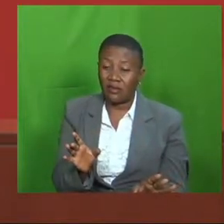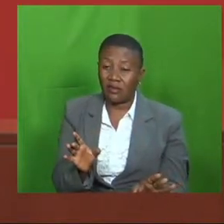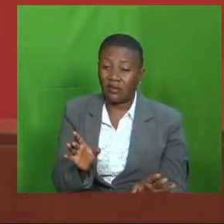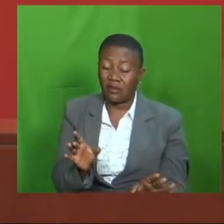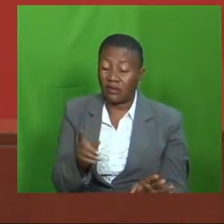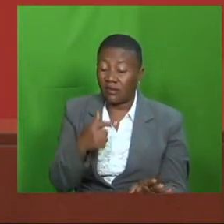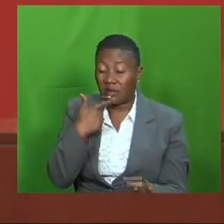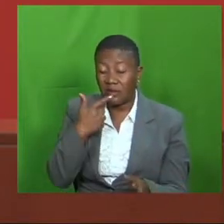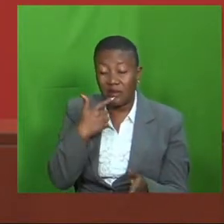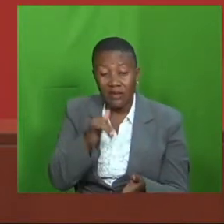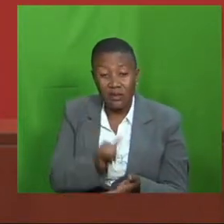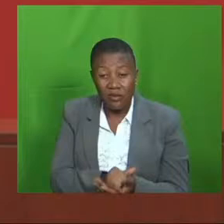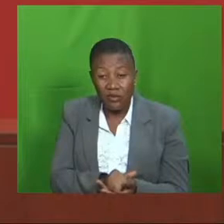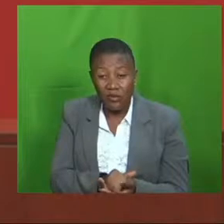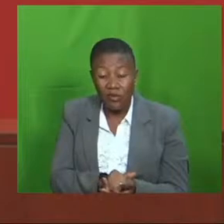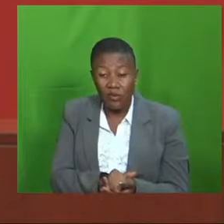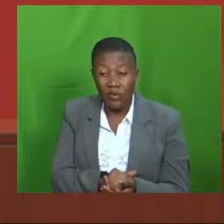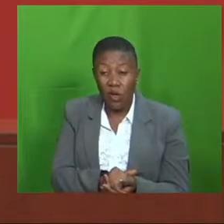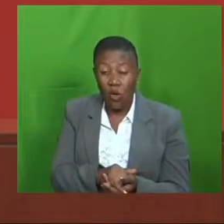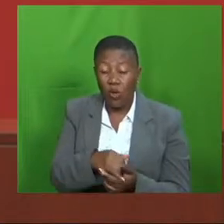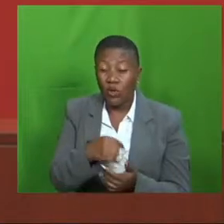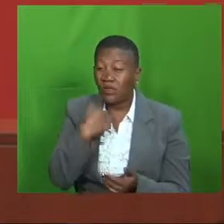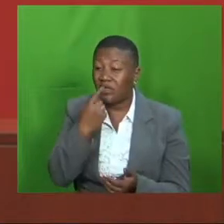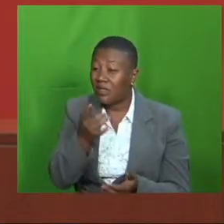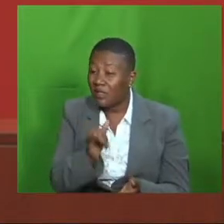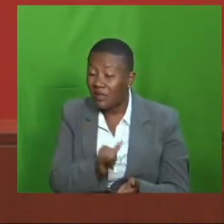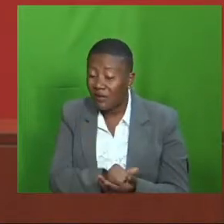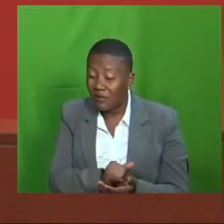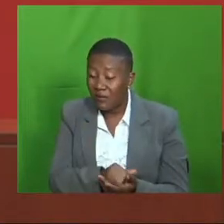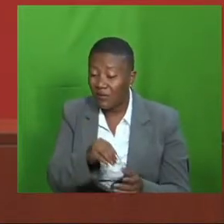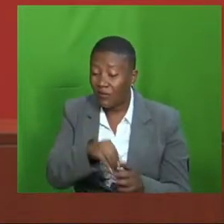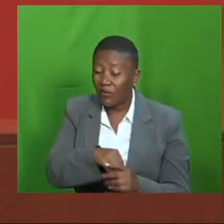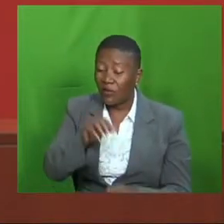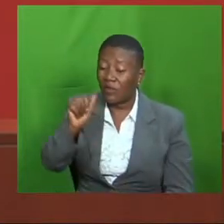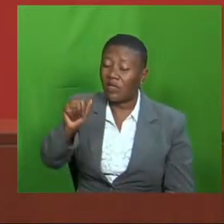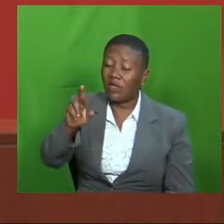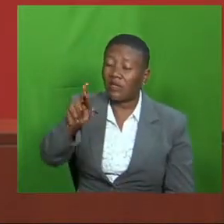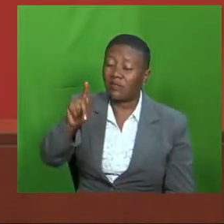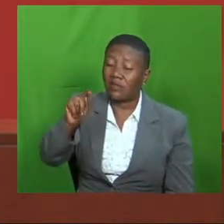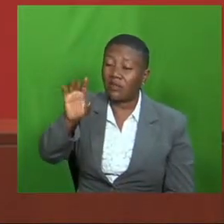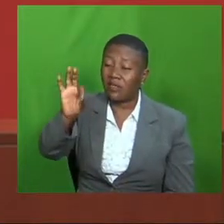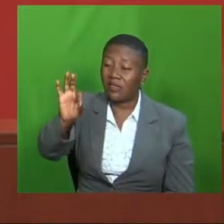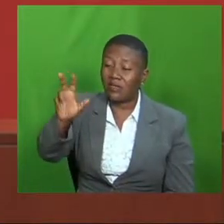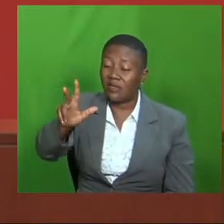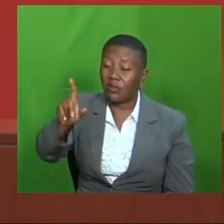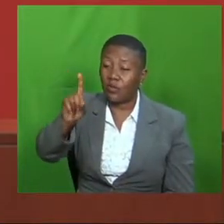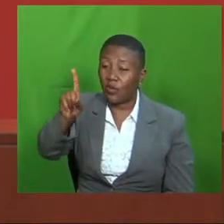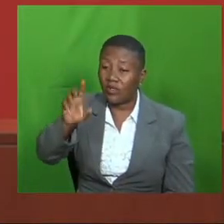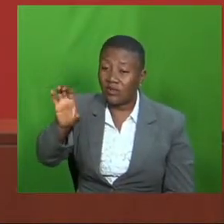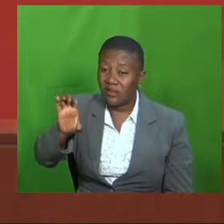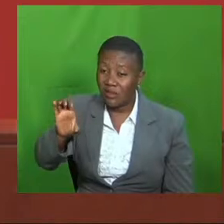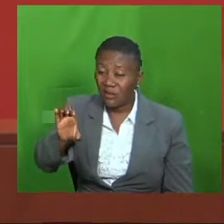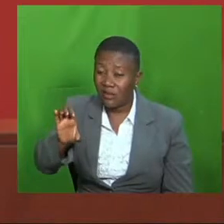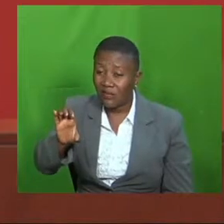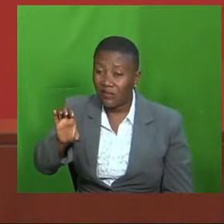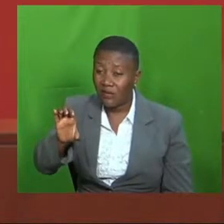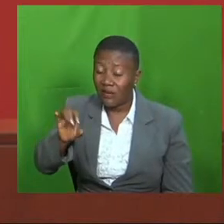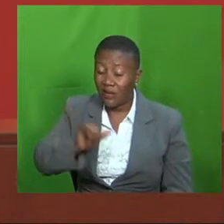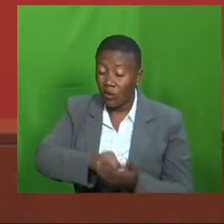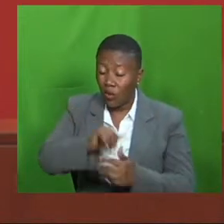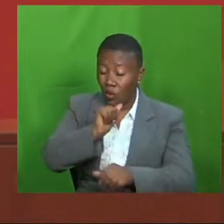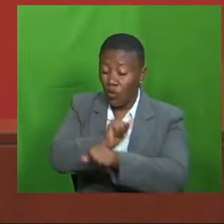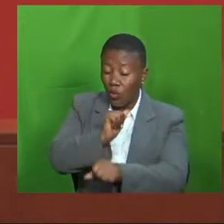stated or necessarily implied in Article 97(1)(c) to the effect that the conclusion of the work of the Committee